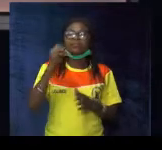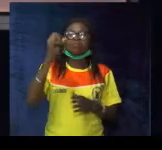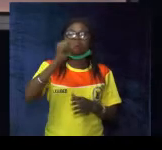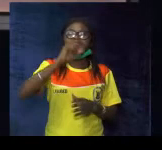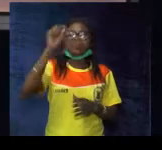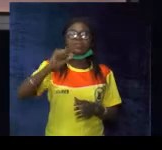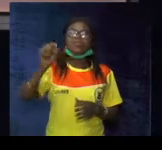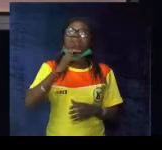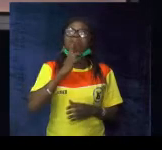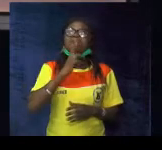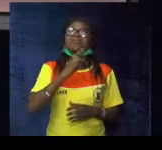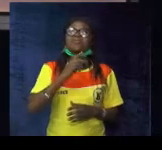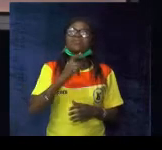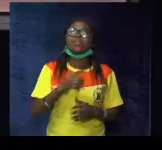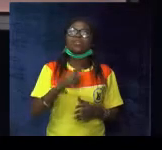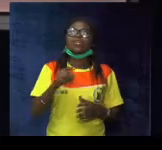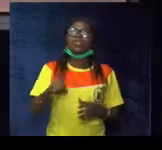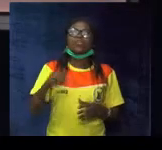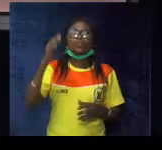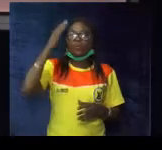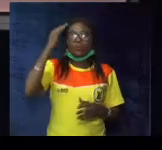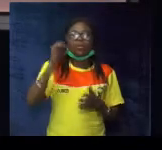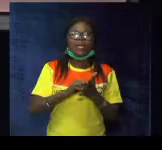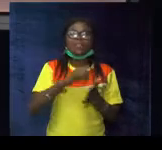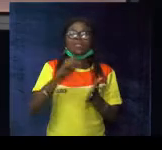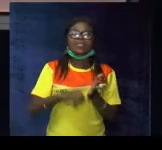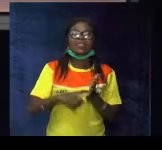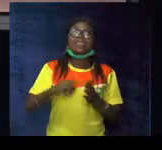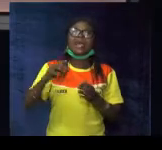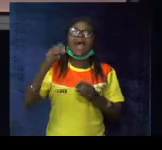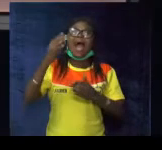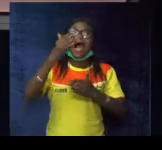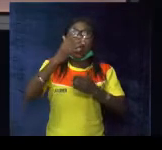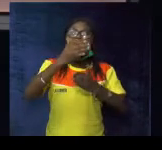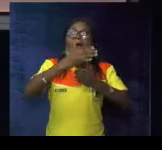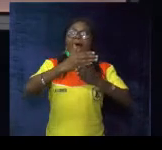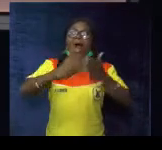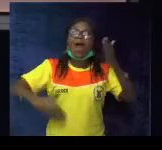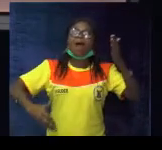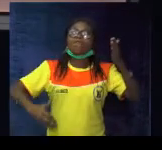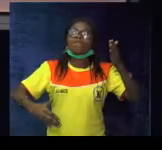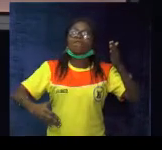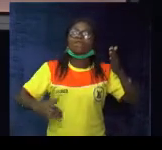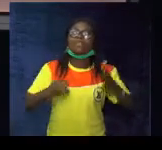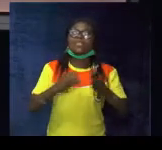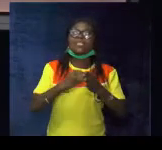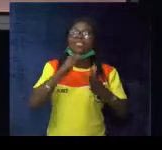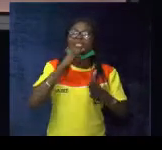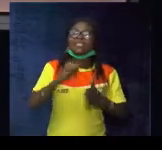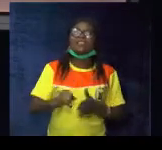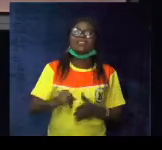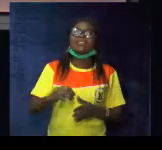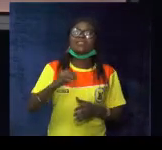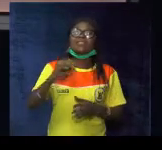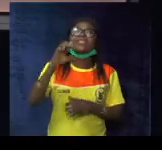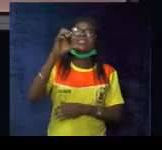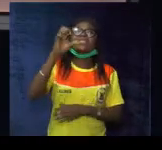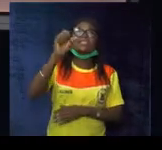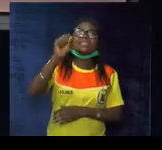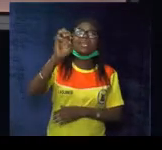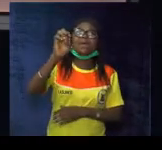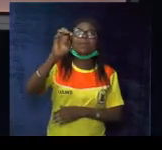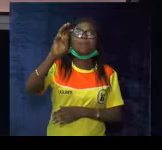of the line. And of course, you know that this is half of a circle, which we call, good job you, it is